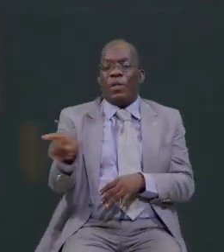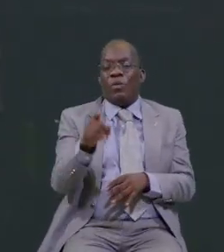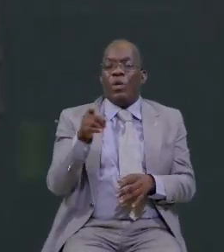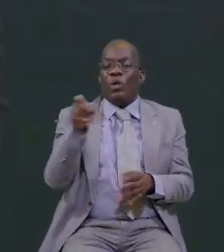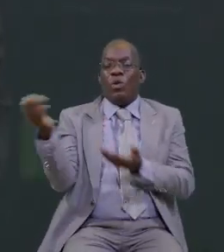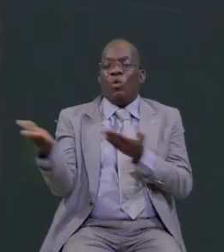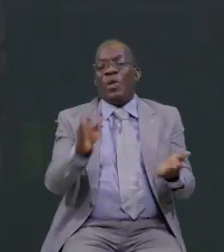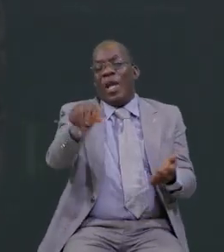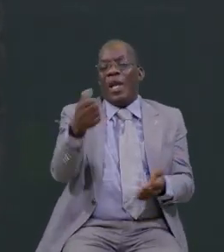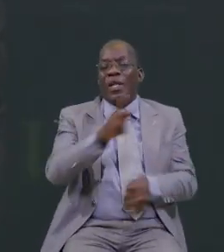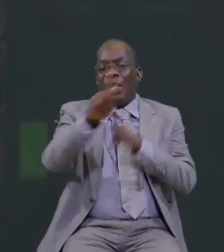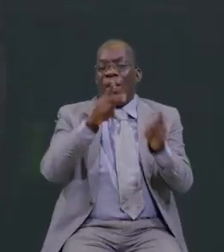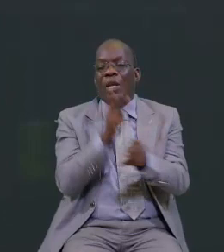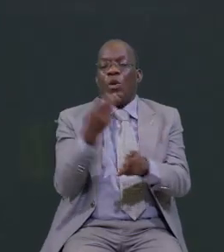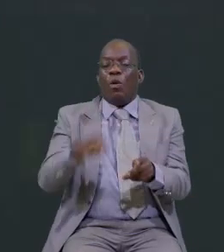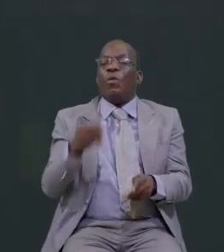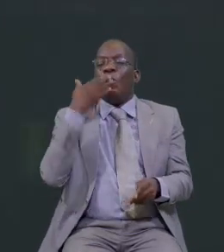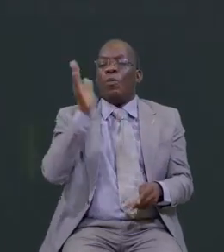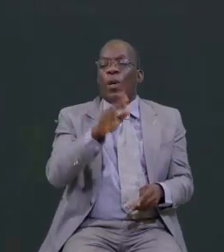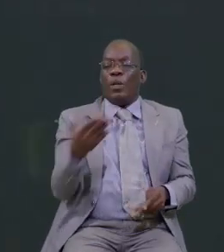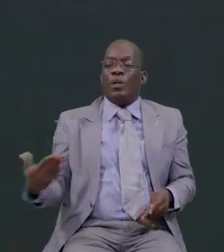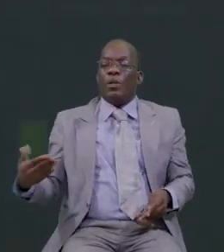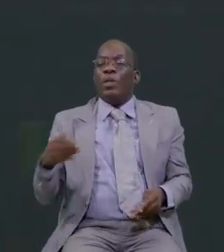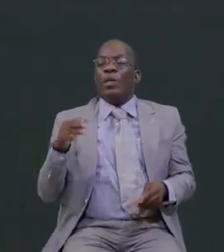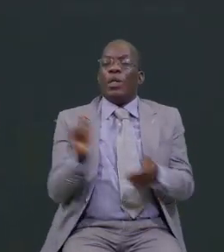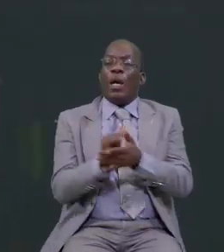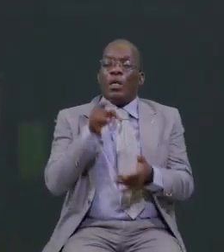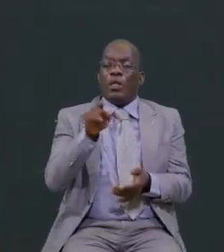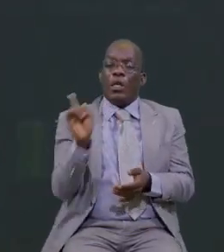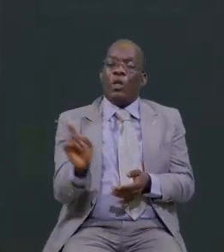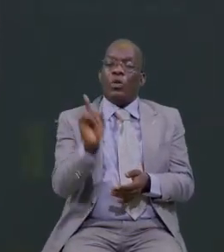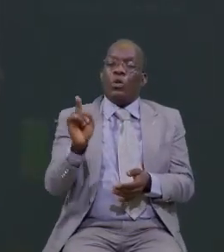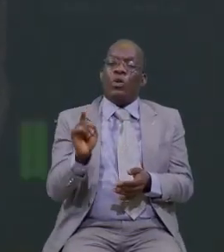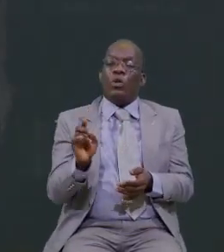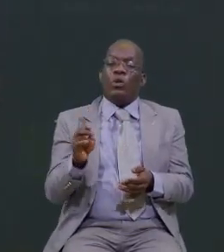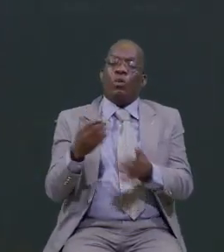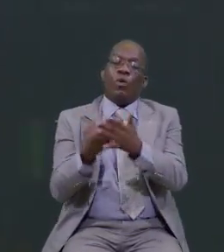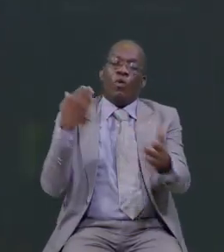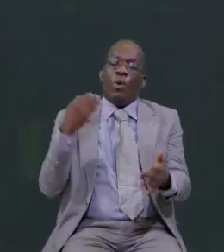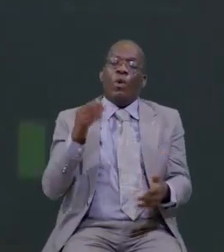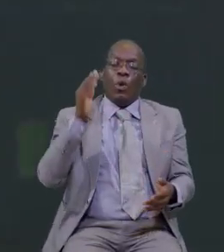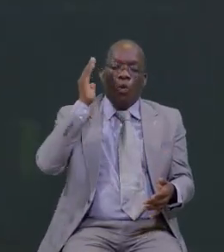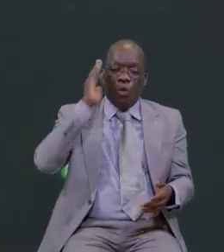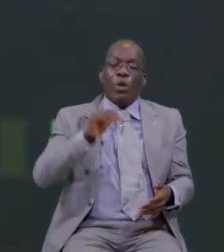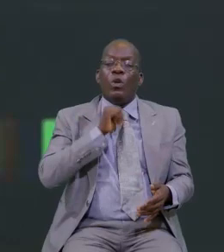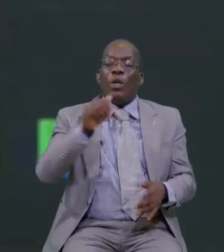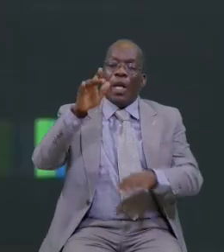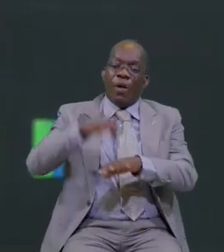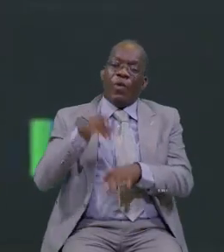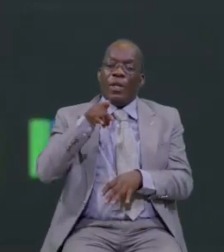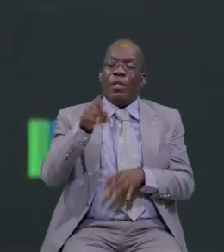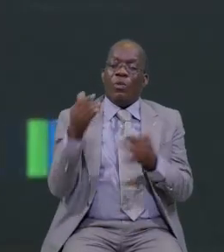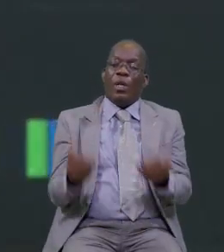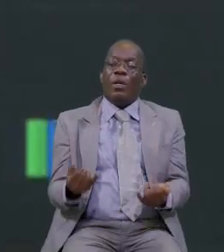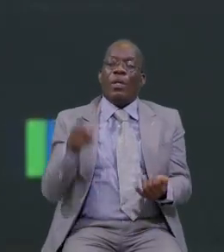of evil sin he was used to when he was still alive, it doesn't affect him now. He is dead to